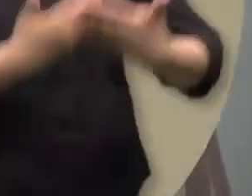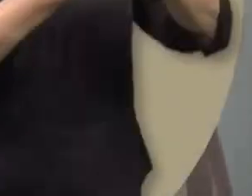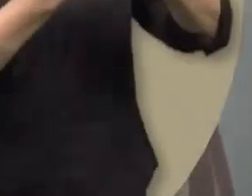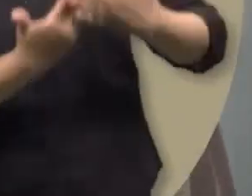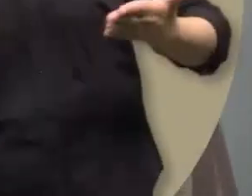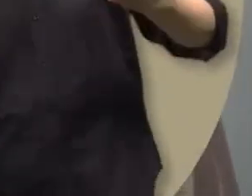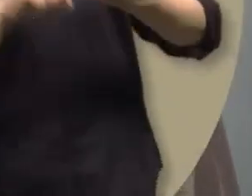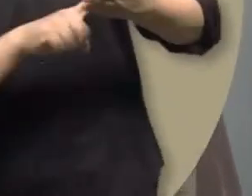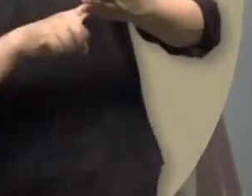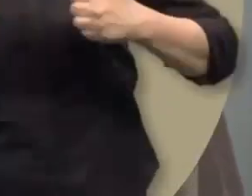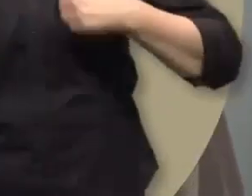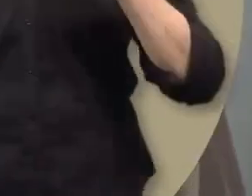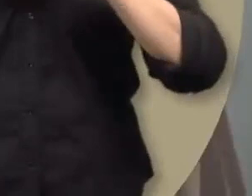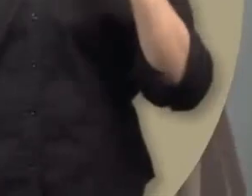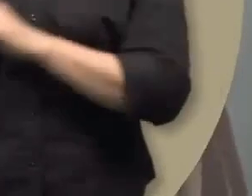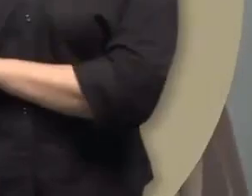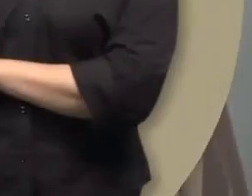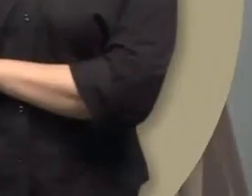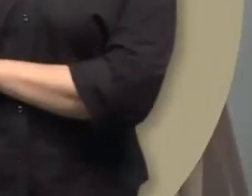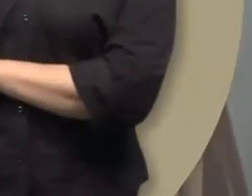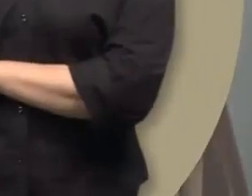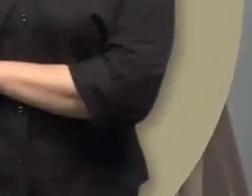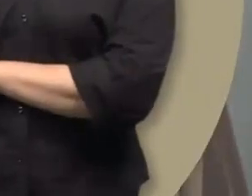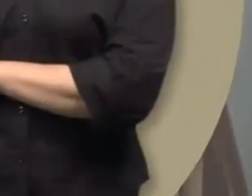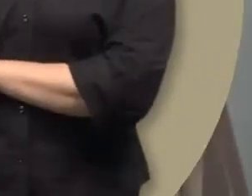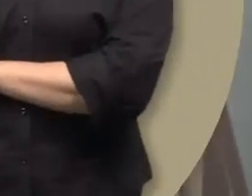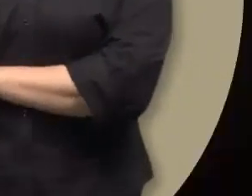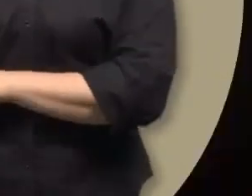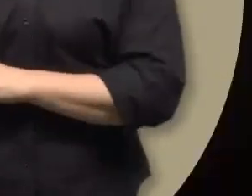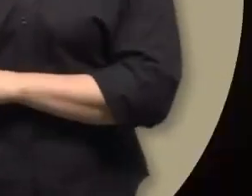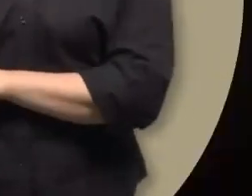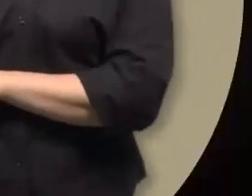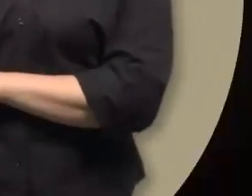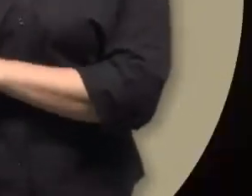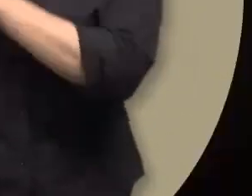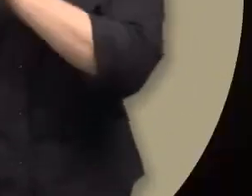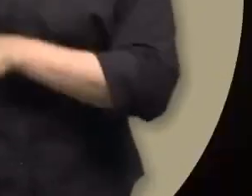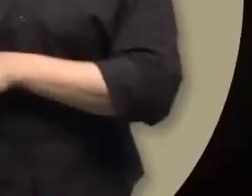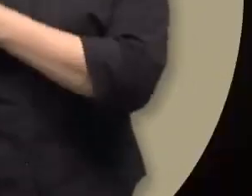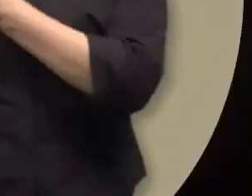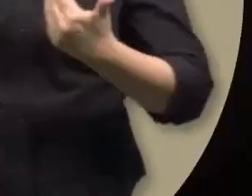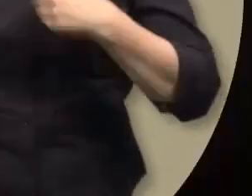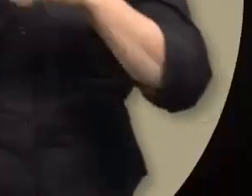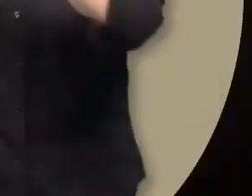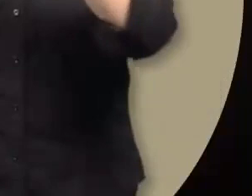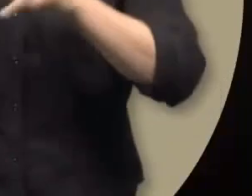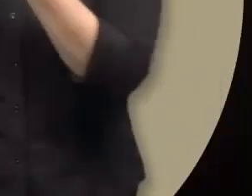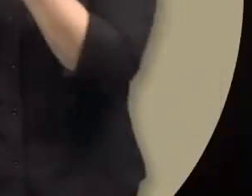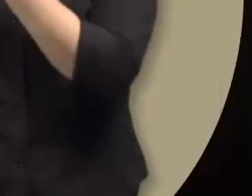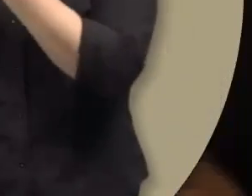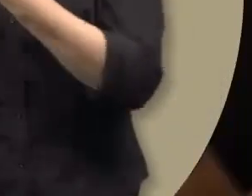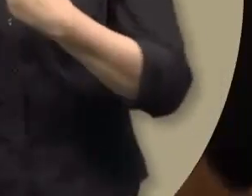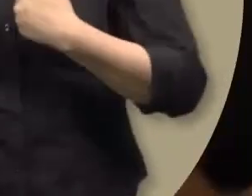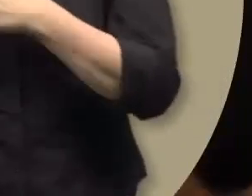It's just the fact of recognizing that we have a different life. Elizabeth is nearly 29, and I still have to